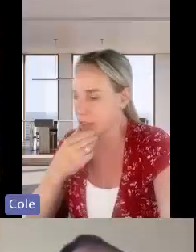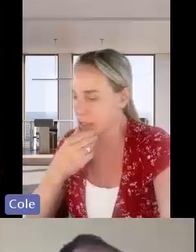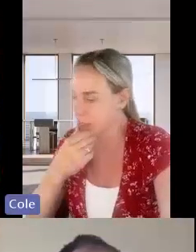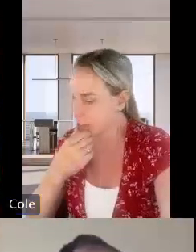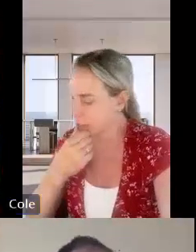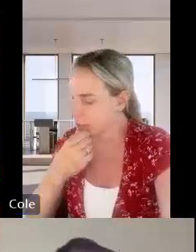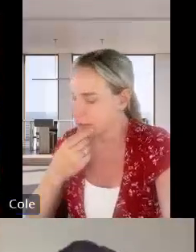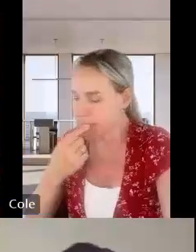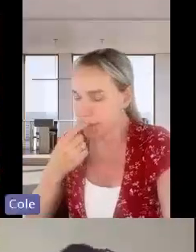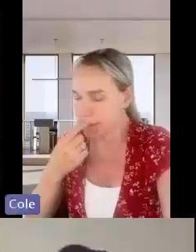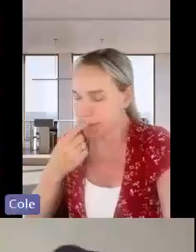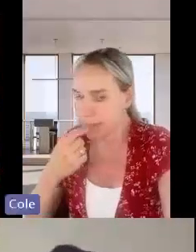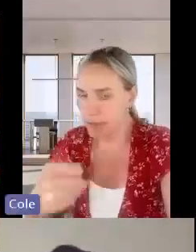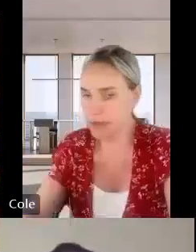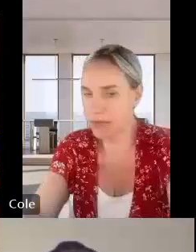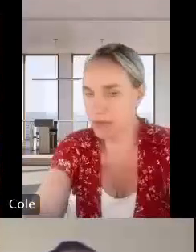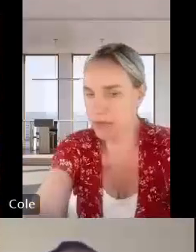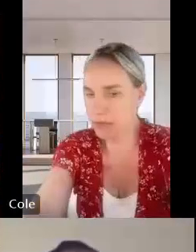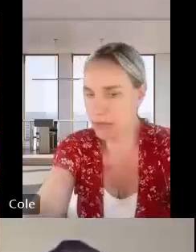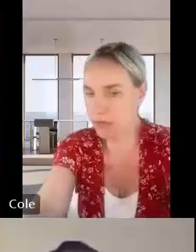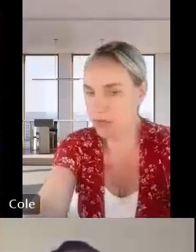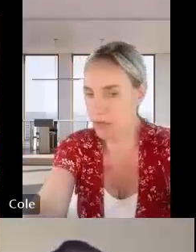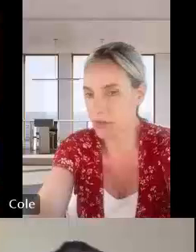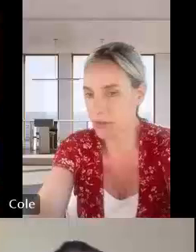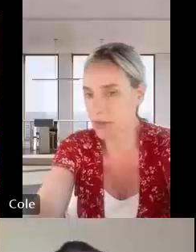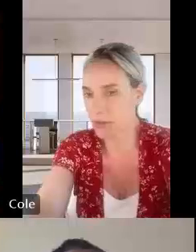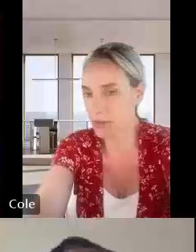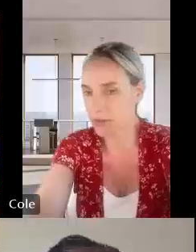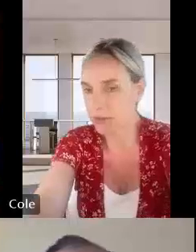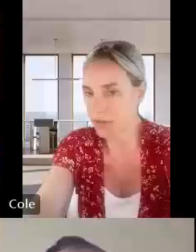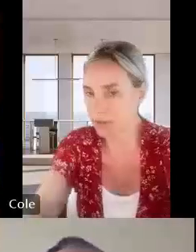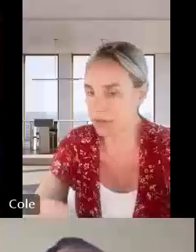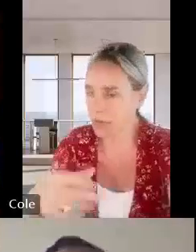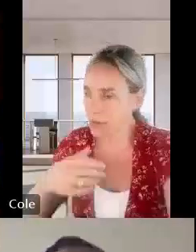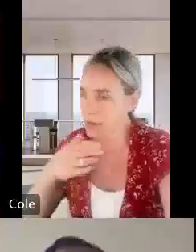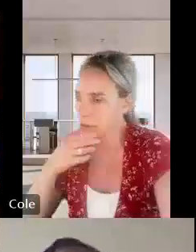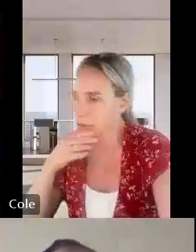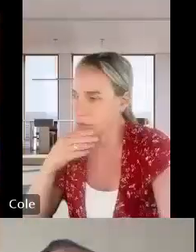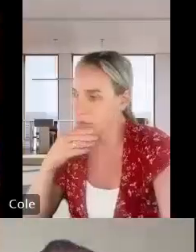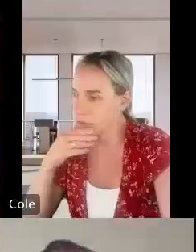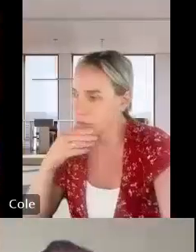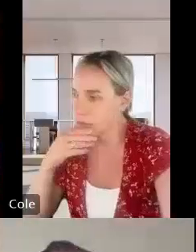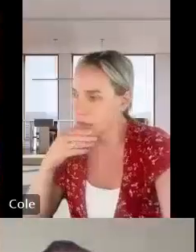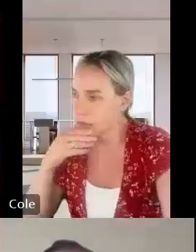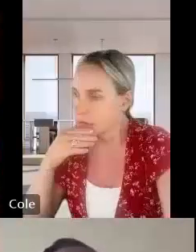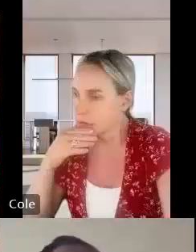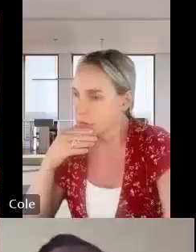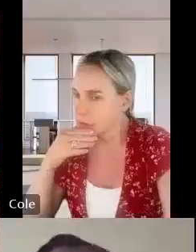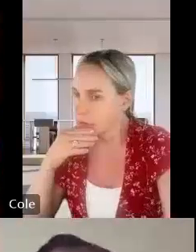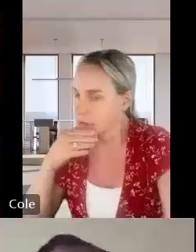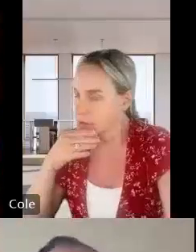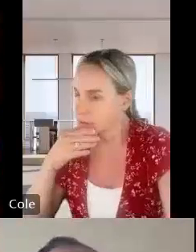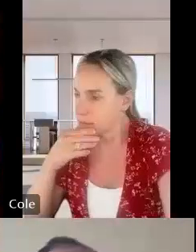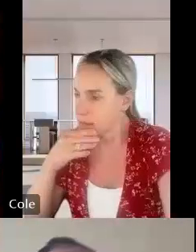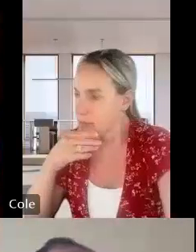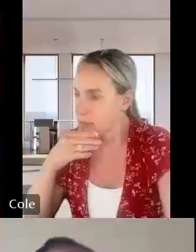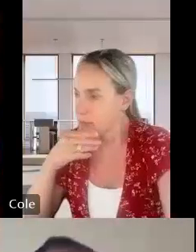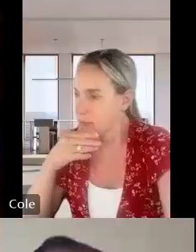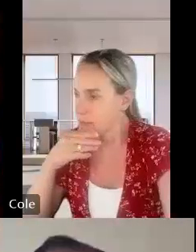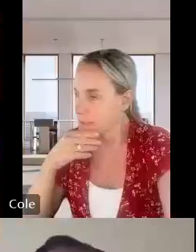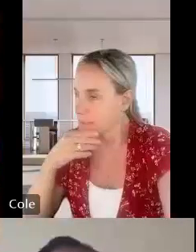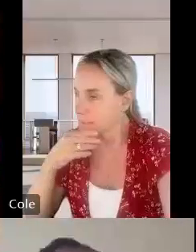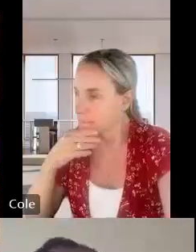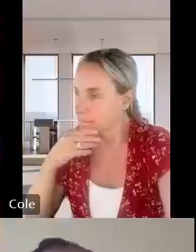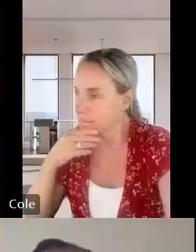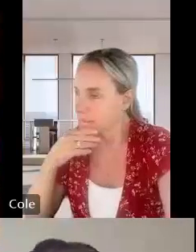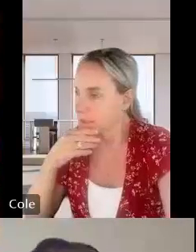year? Yes, and I would say there's not necessarily a set number that's established. The team began with a particular